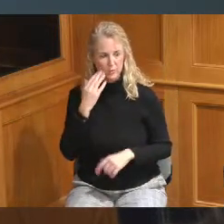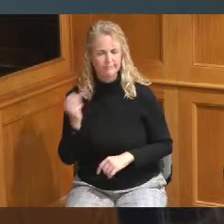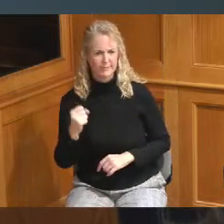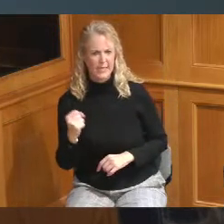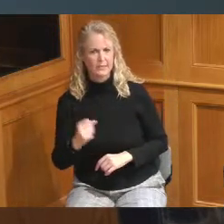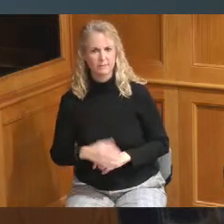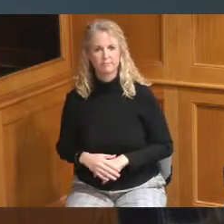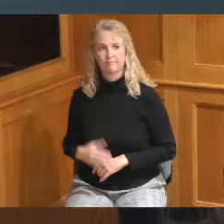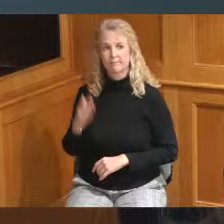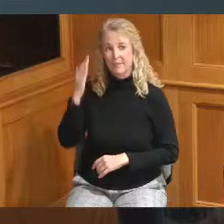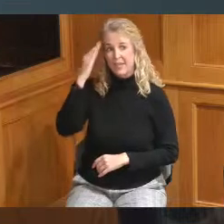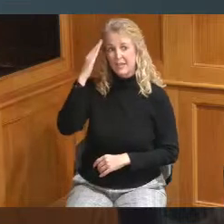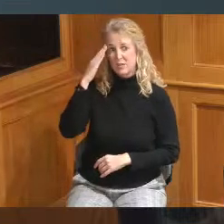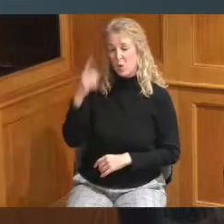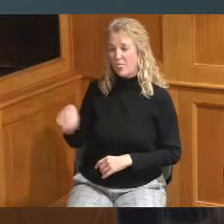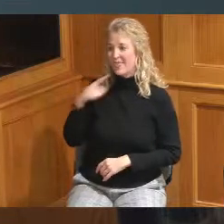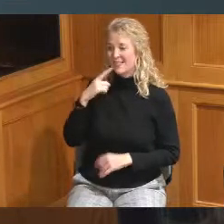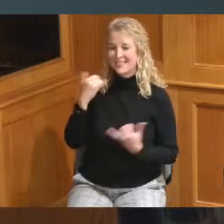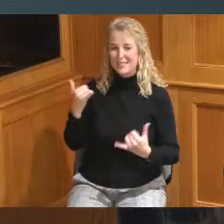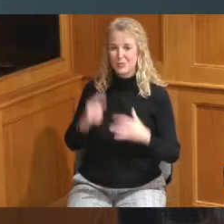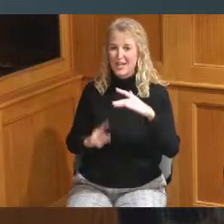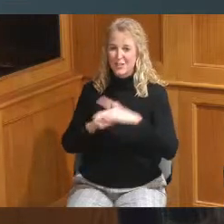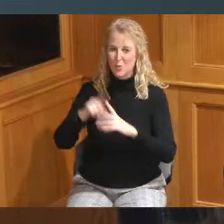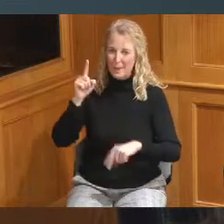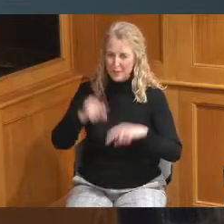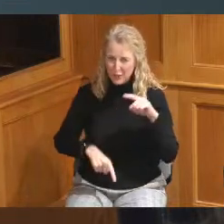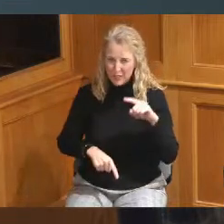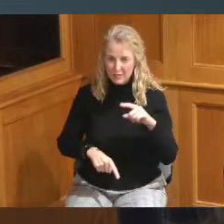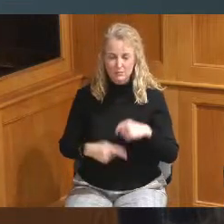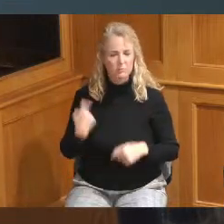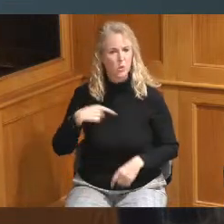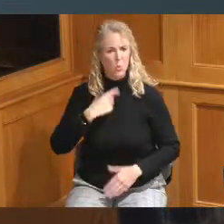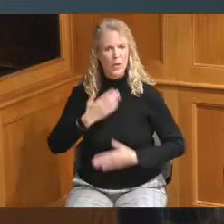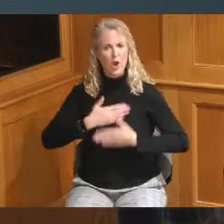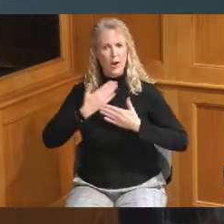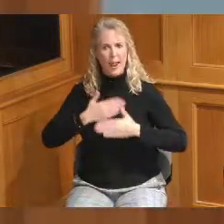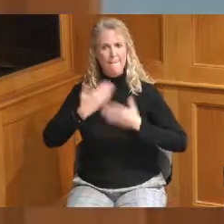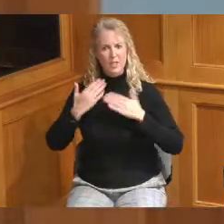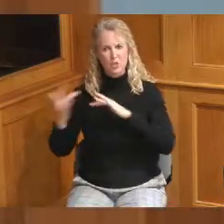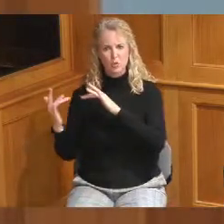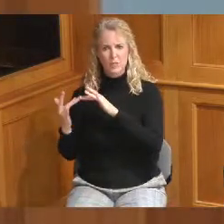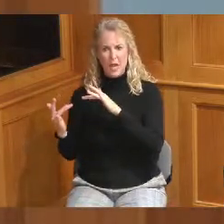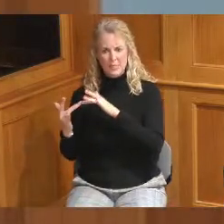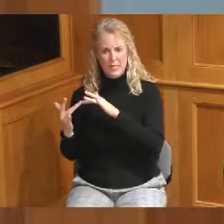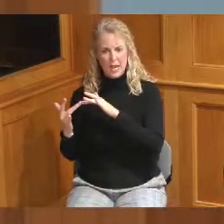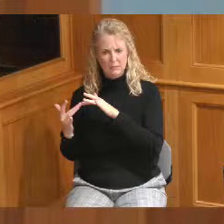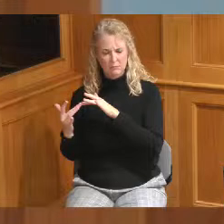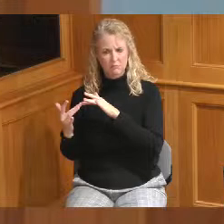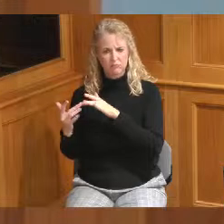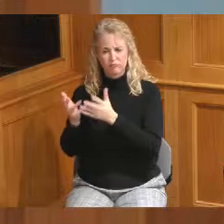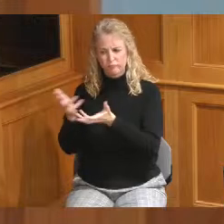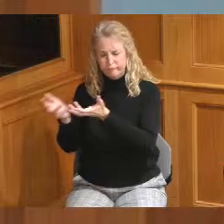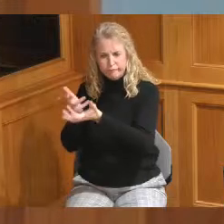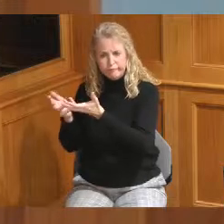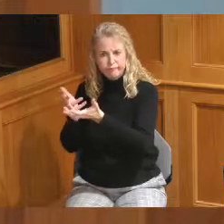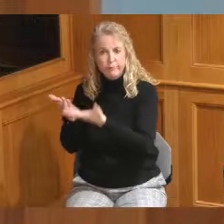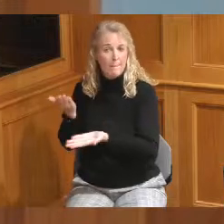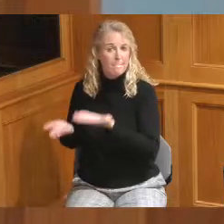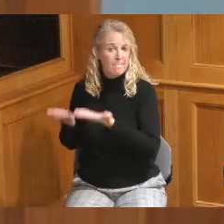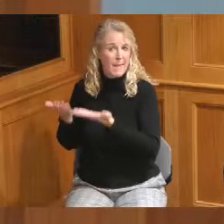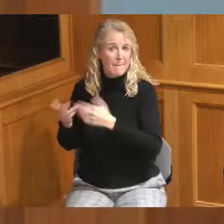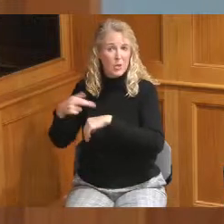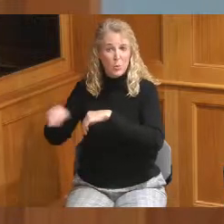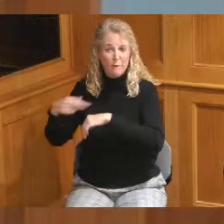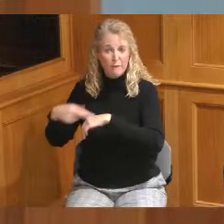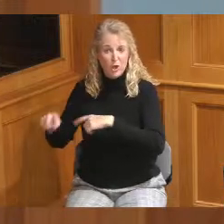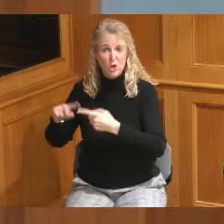I know they said they weren't able to make it today for the hearing, but Yeah, we would be happy to speak with them. We can possibly refer